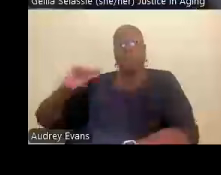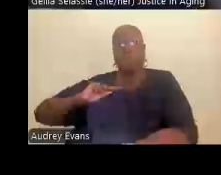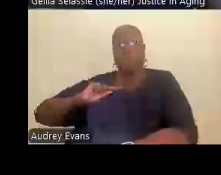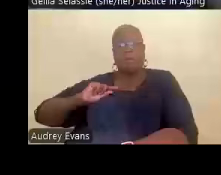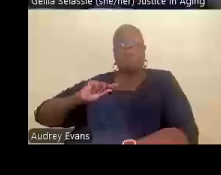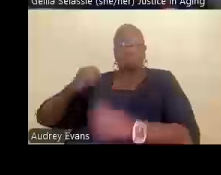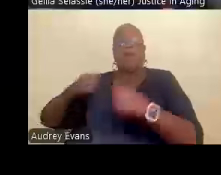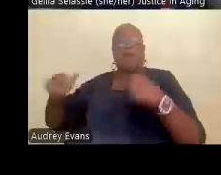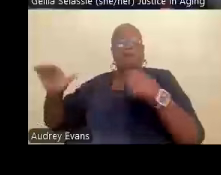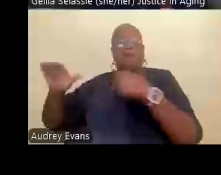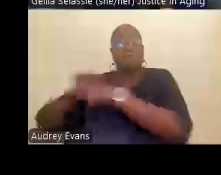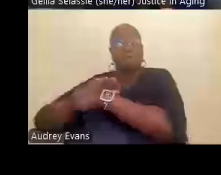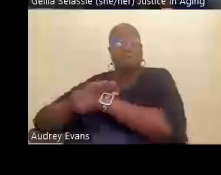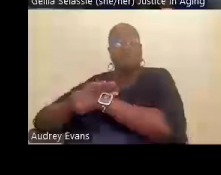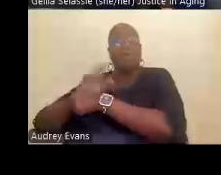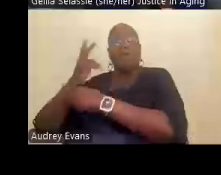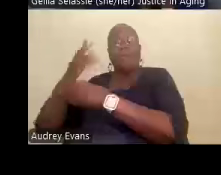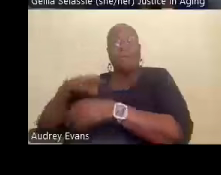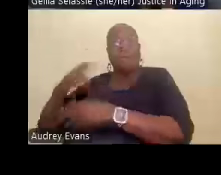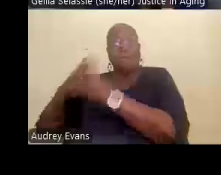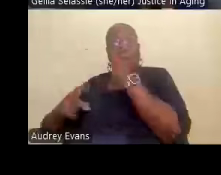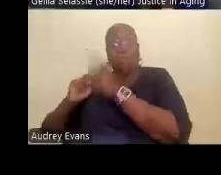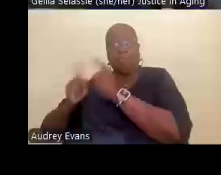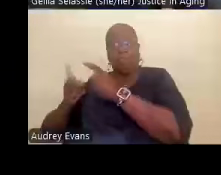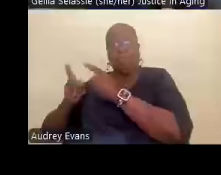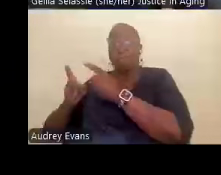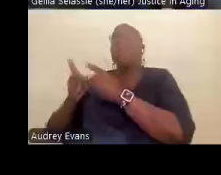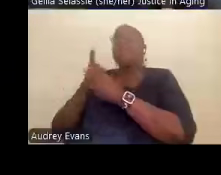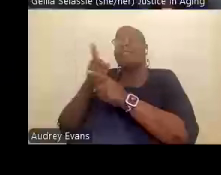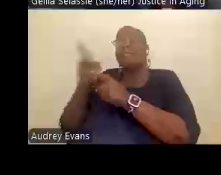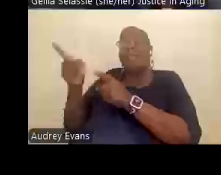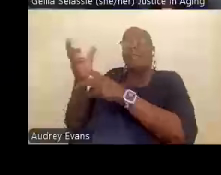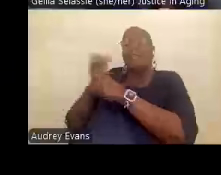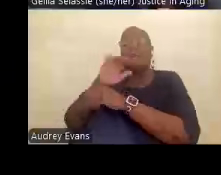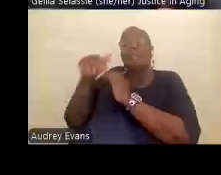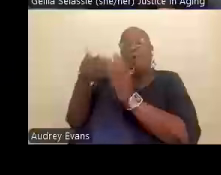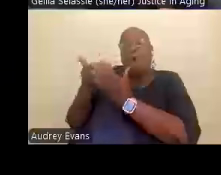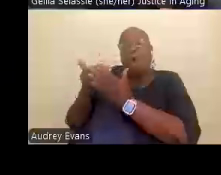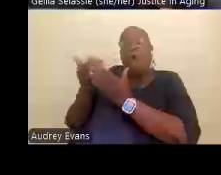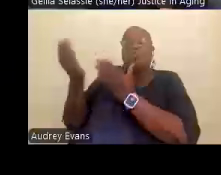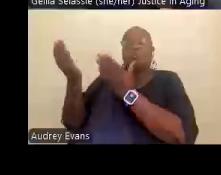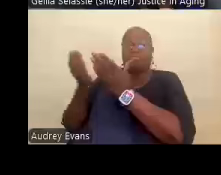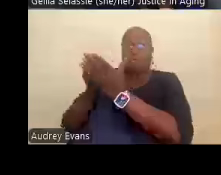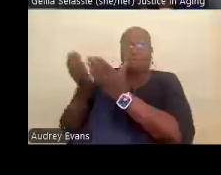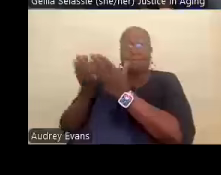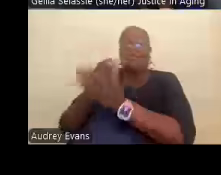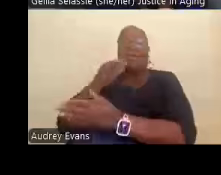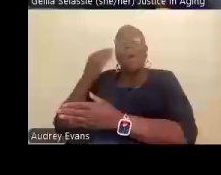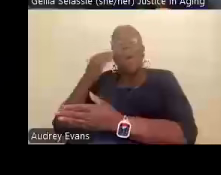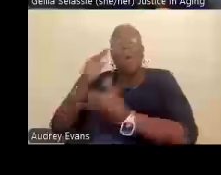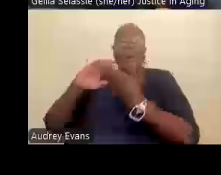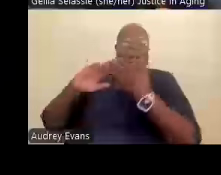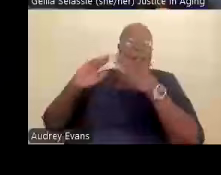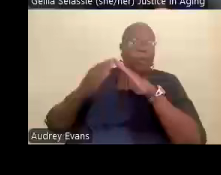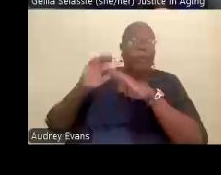and full Medicaid benefits. They are eligible to receive all Medicaid services like home and